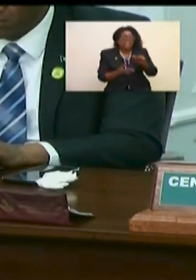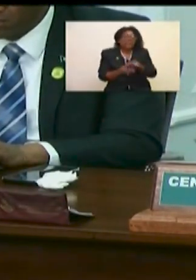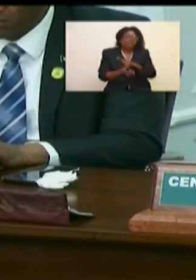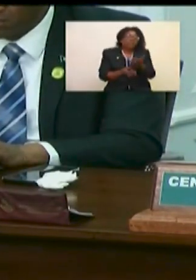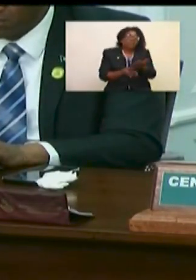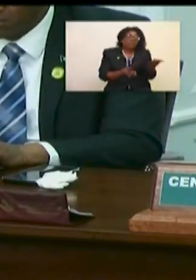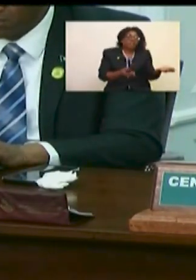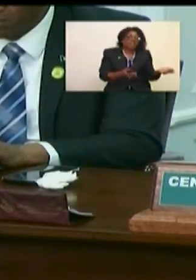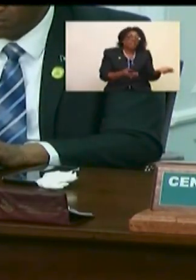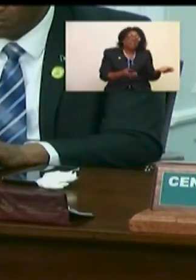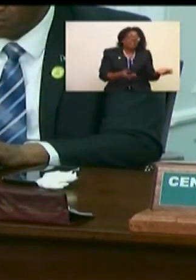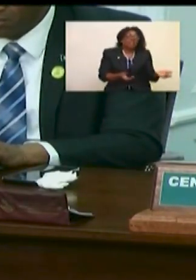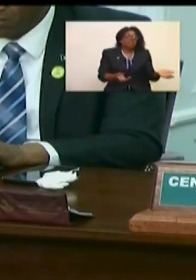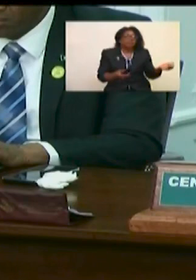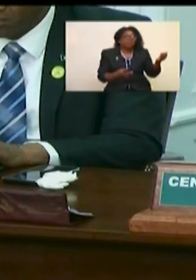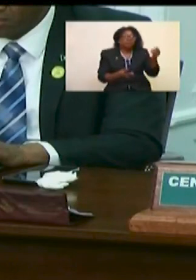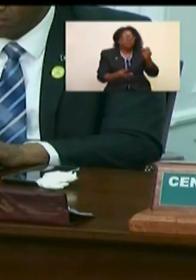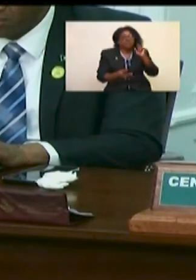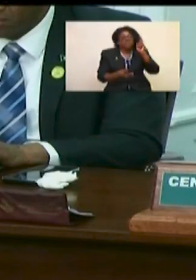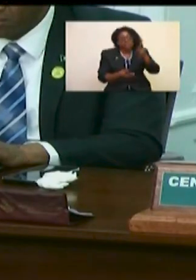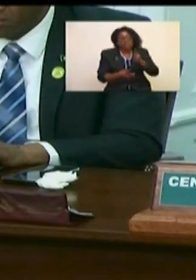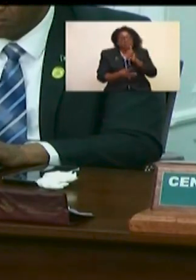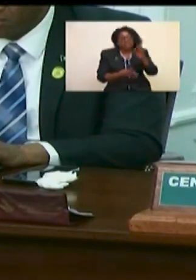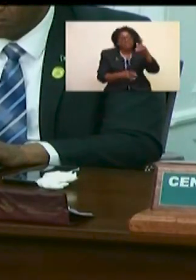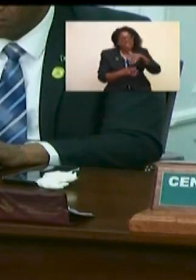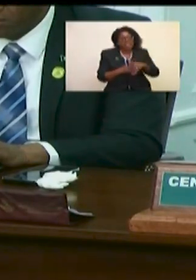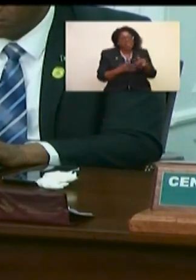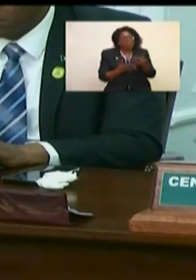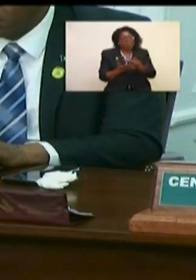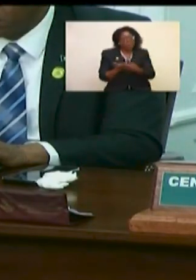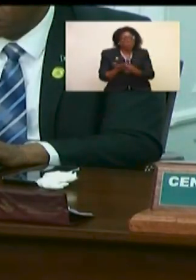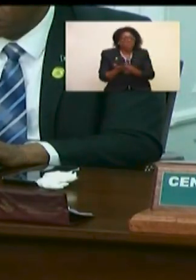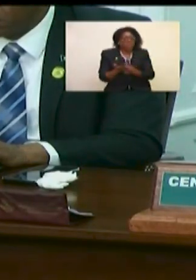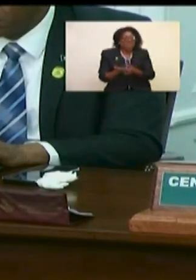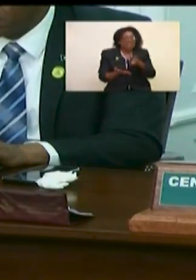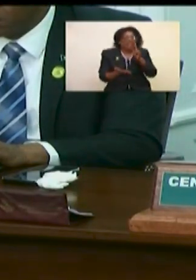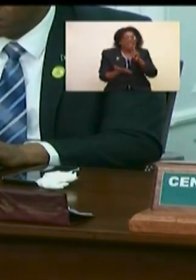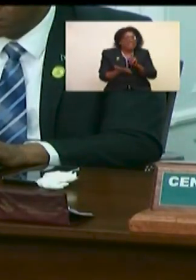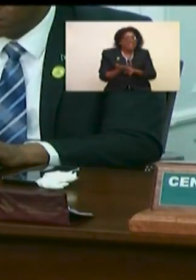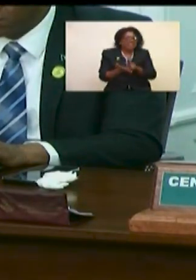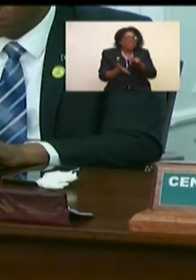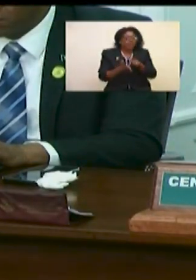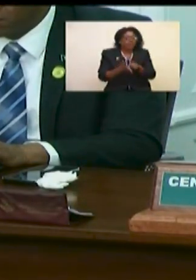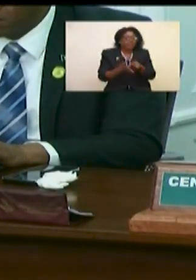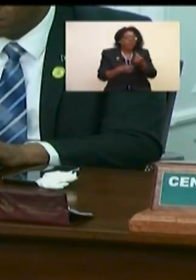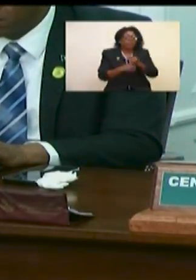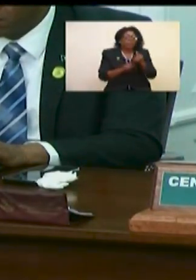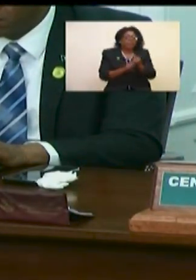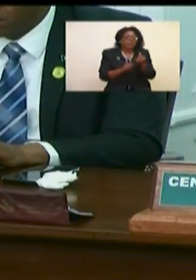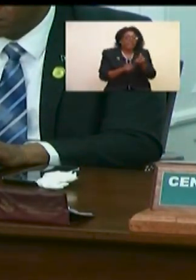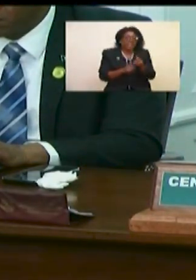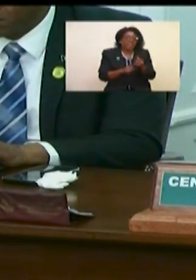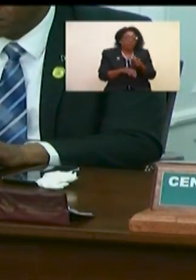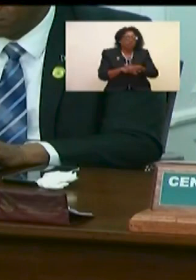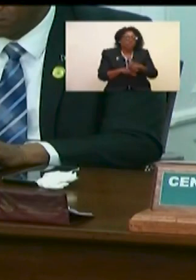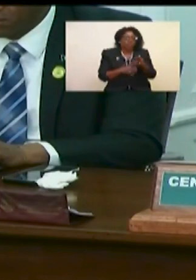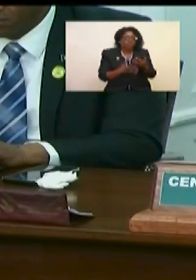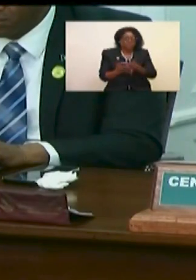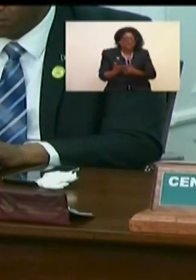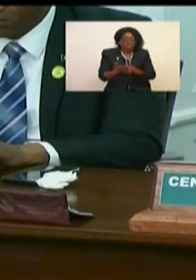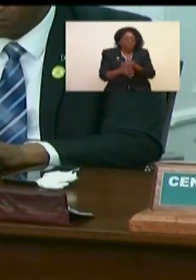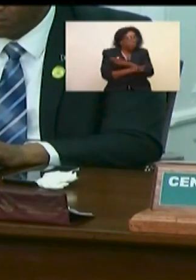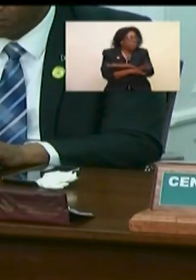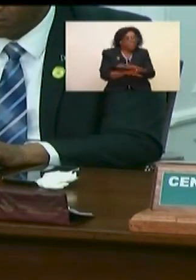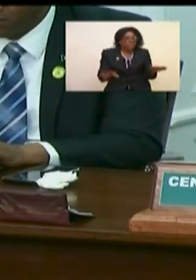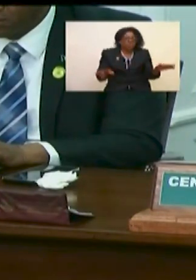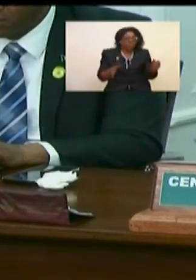to have been included in the report. And that's the point that we wanted to make and make sure that was on the record. We did not breach the law,